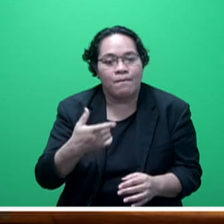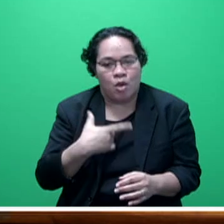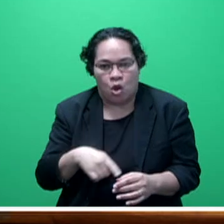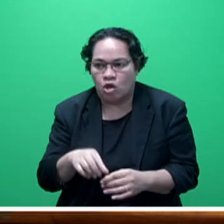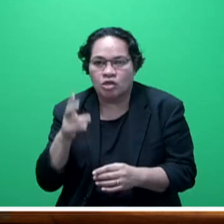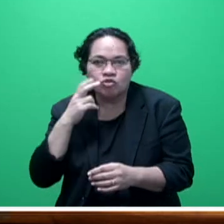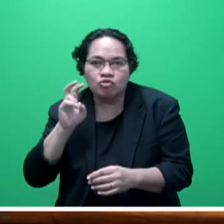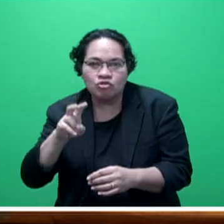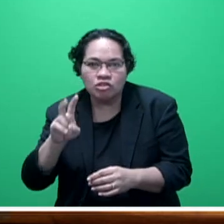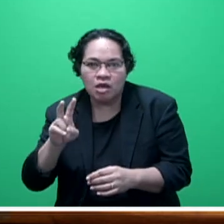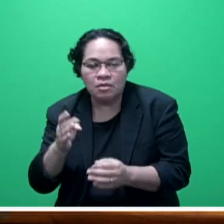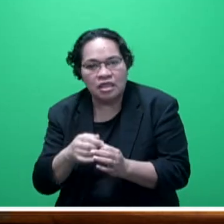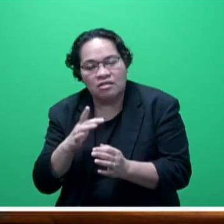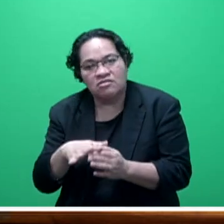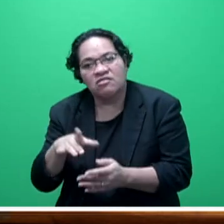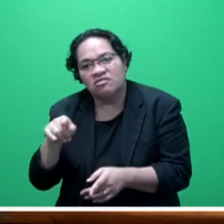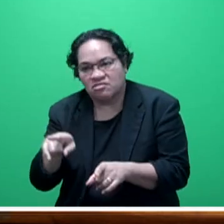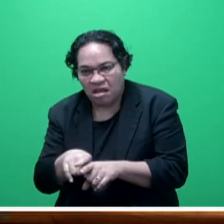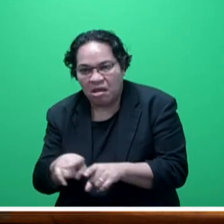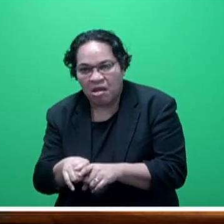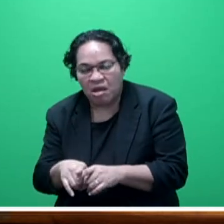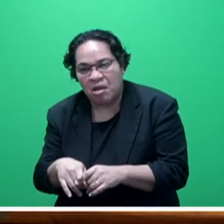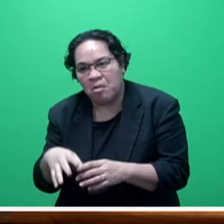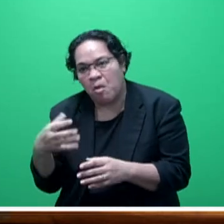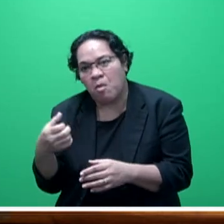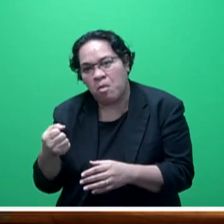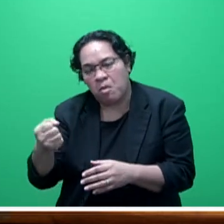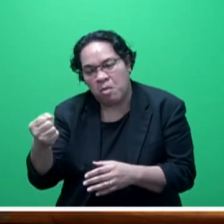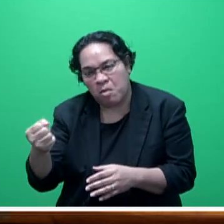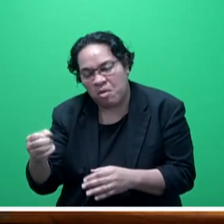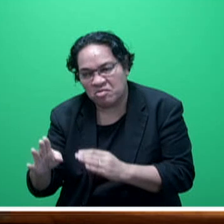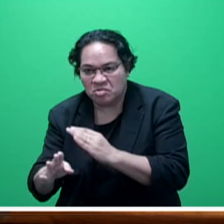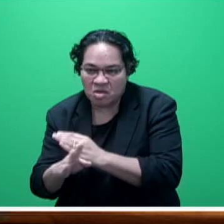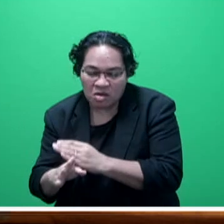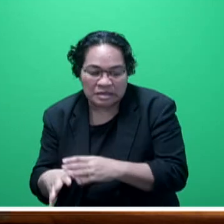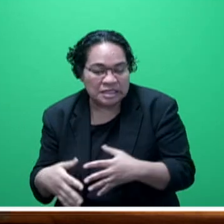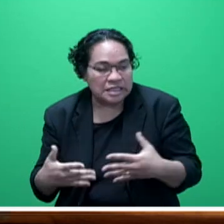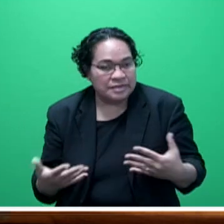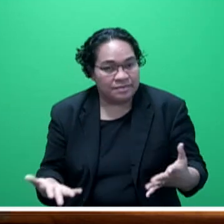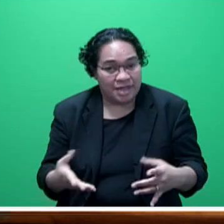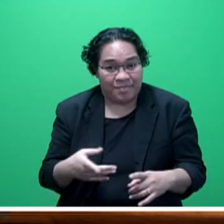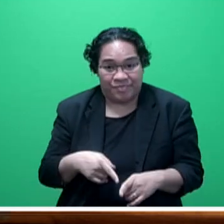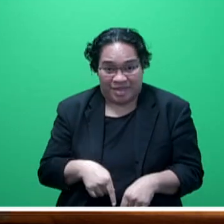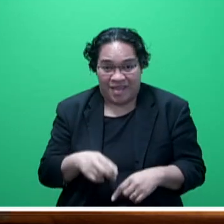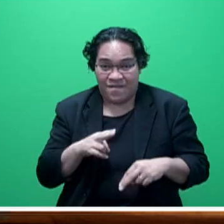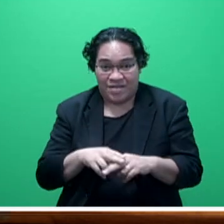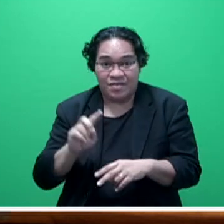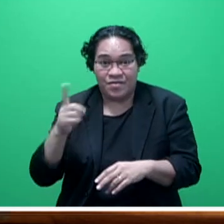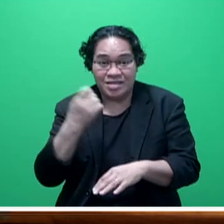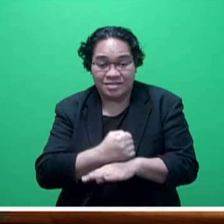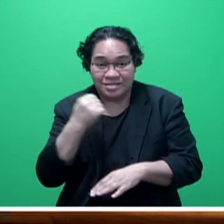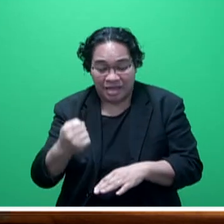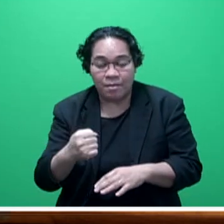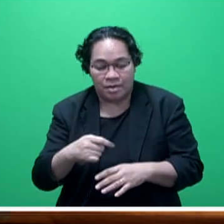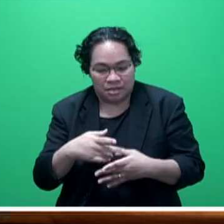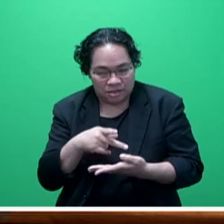industry amongst many other sectors. Fiji First government's goal and aim has been to put ourselves in a position